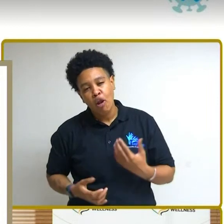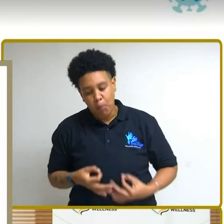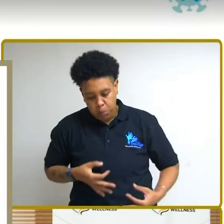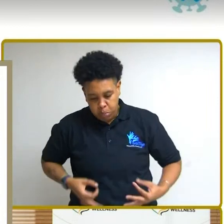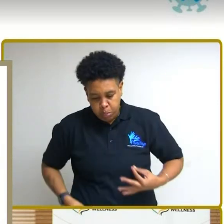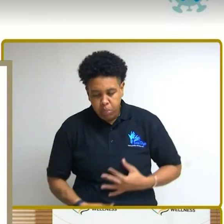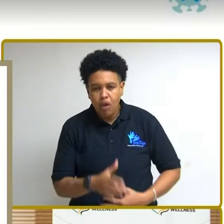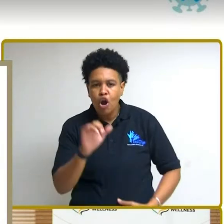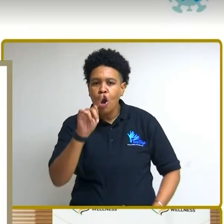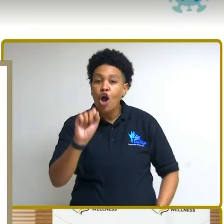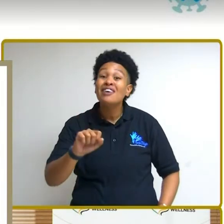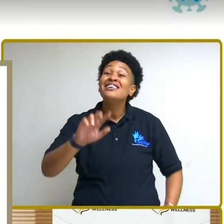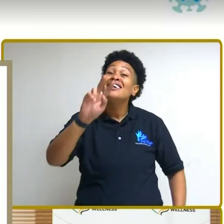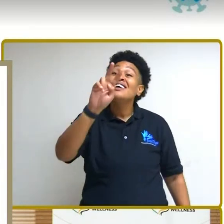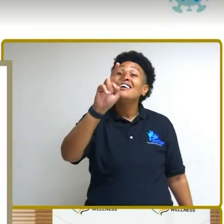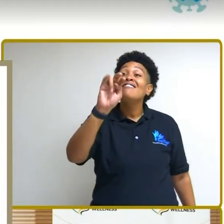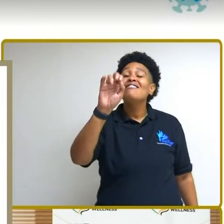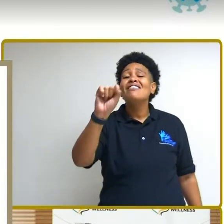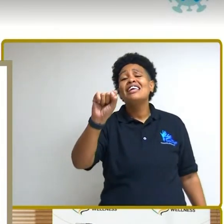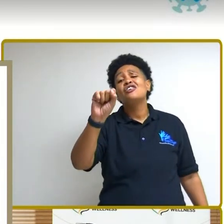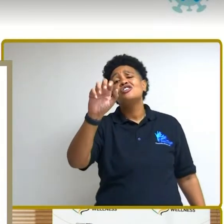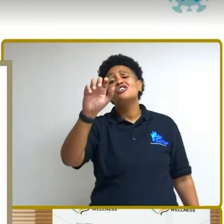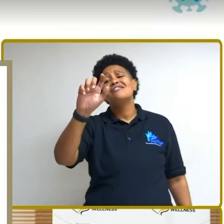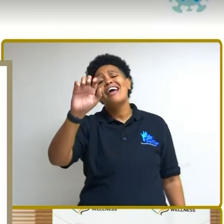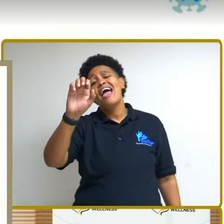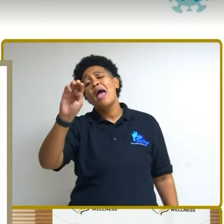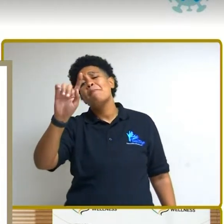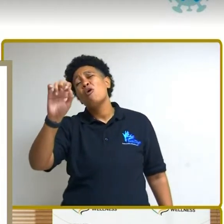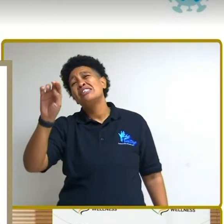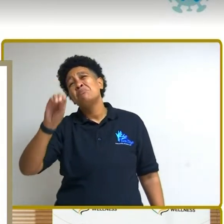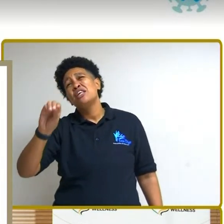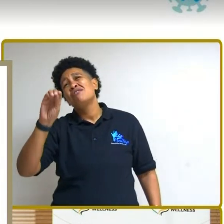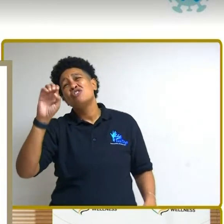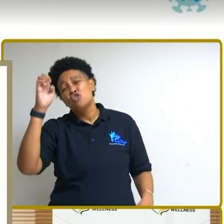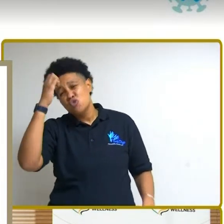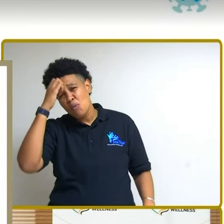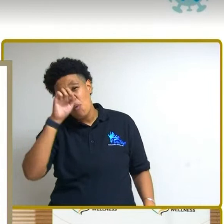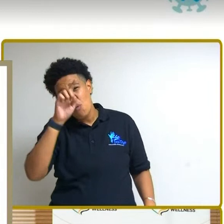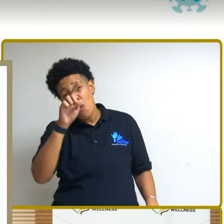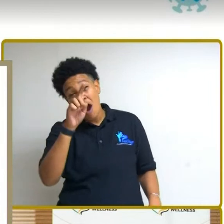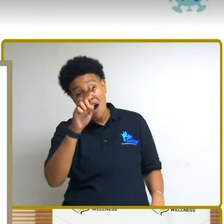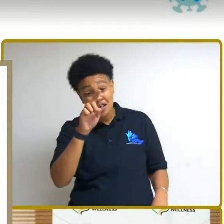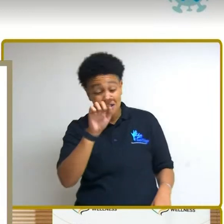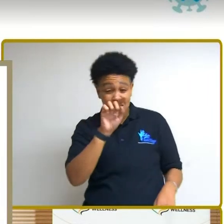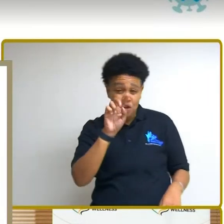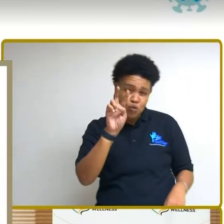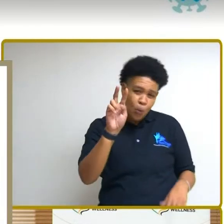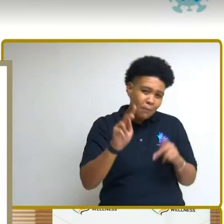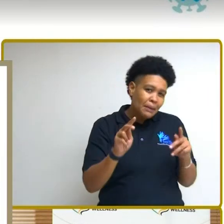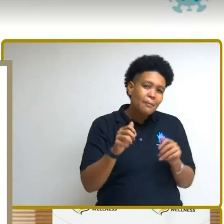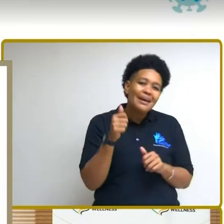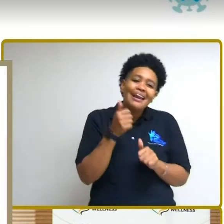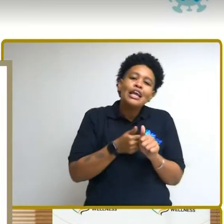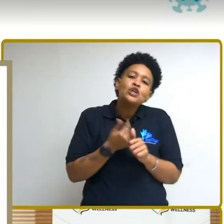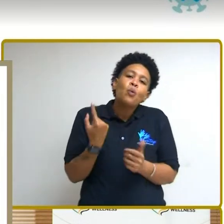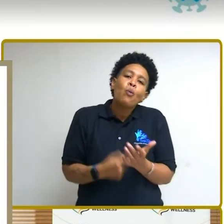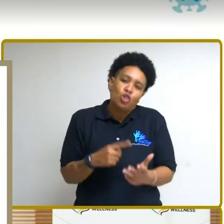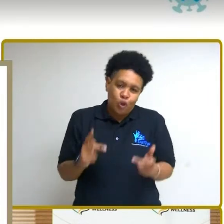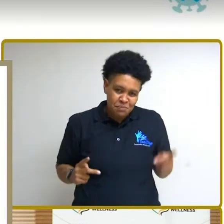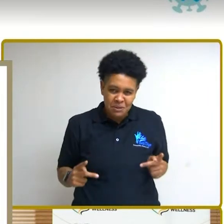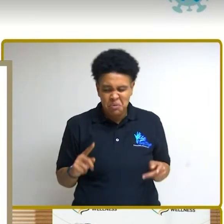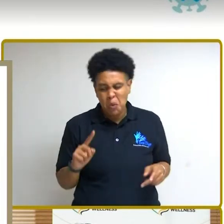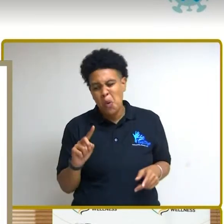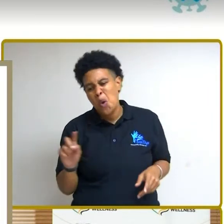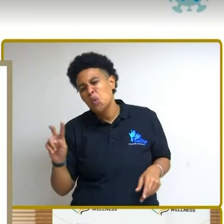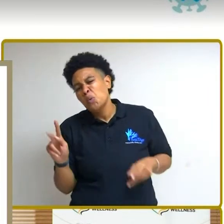venous thromboembolism in Europe is usually about 1 to 2 per 1,000. And we would see that what we are